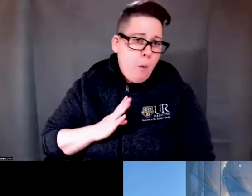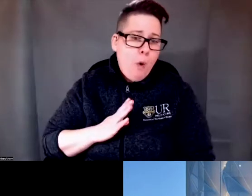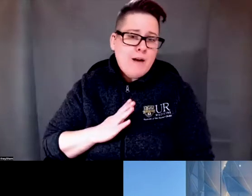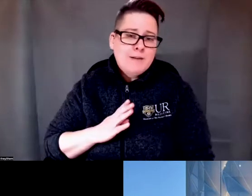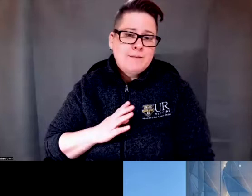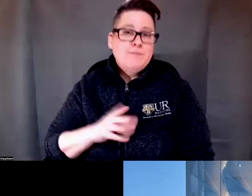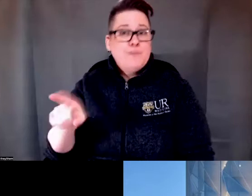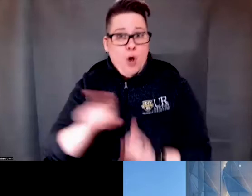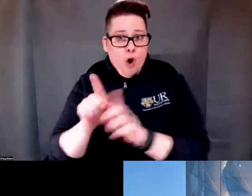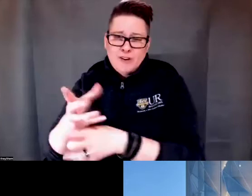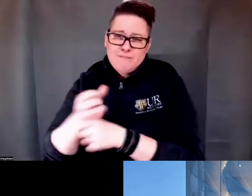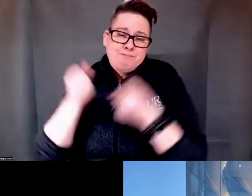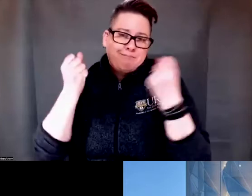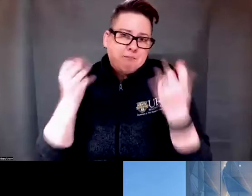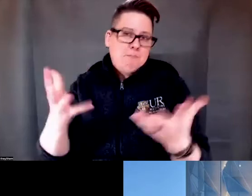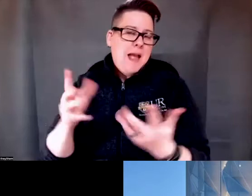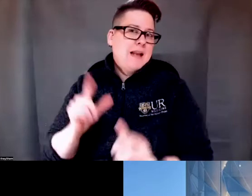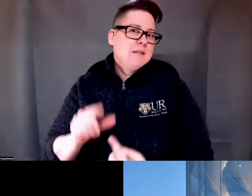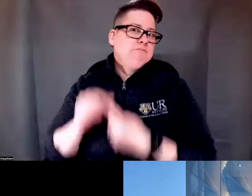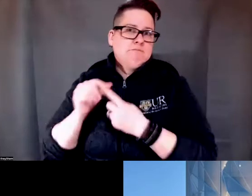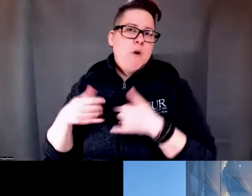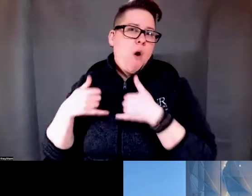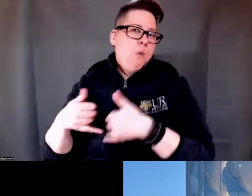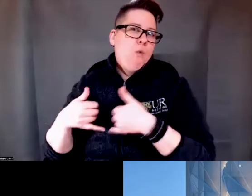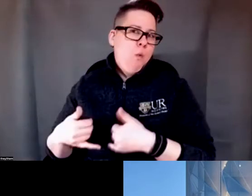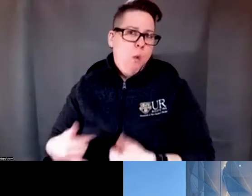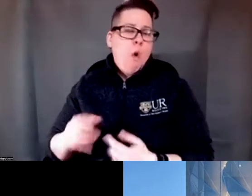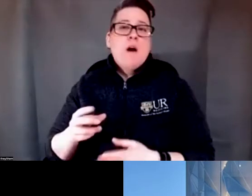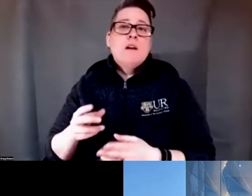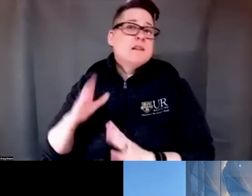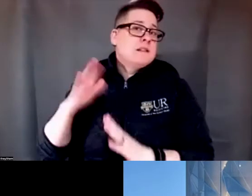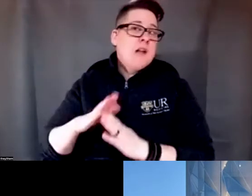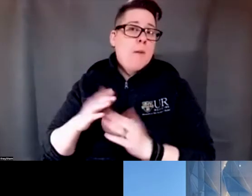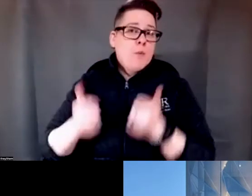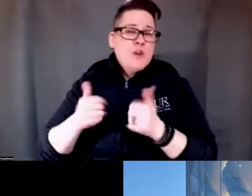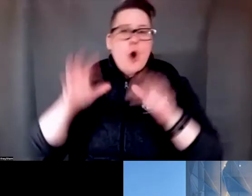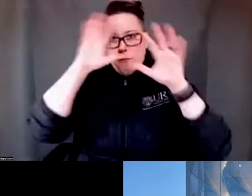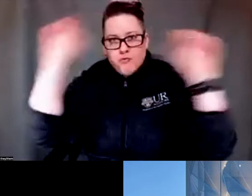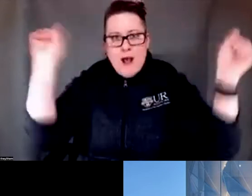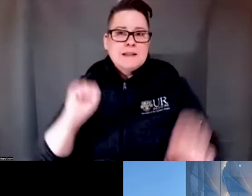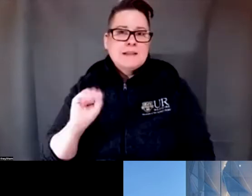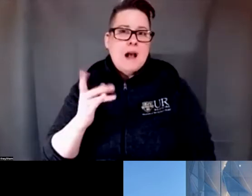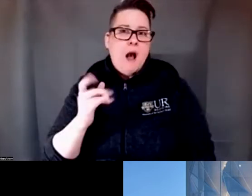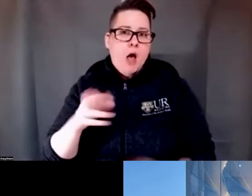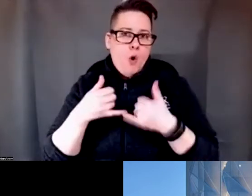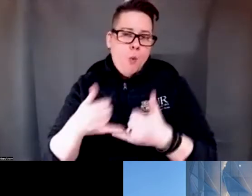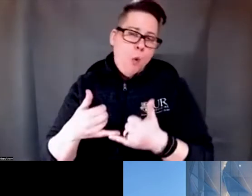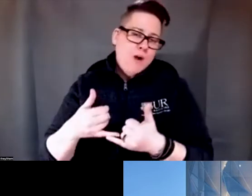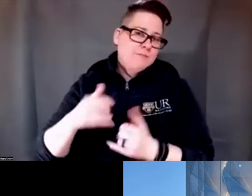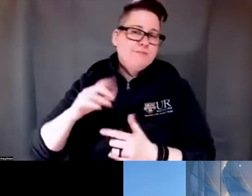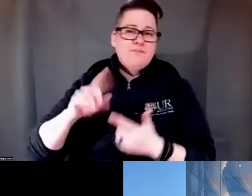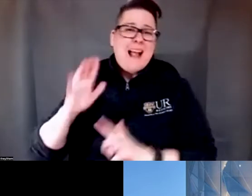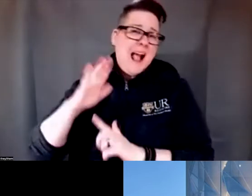a recipient of many distinguished awards, most notably Presidential Scholar Awards, Outstanding Mentor